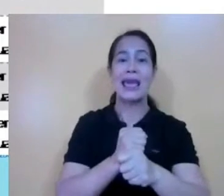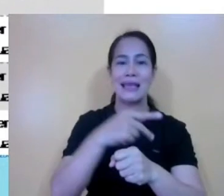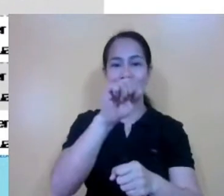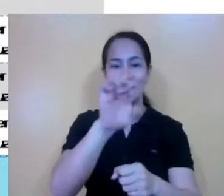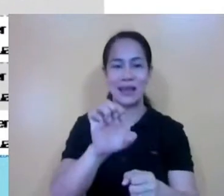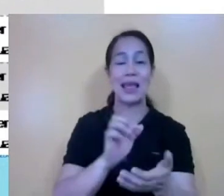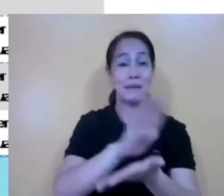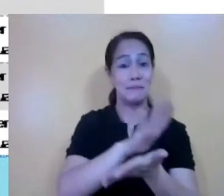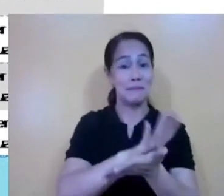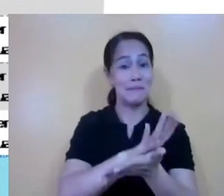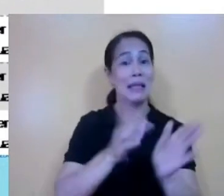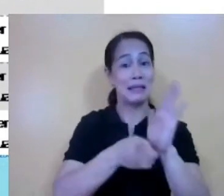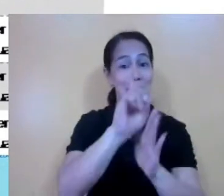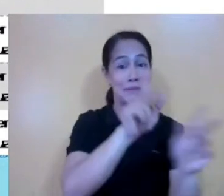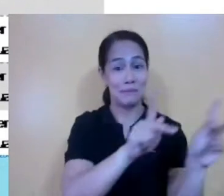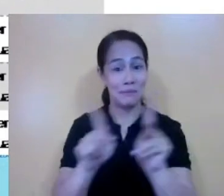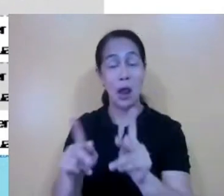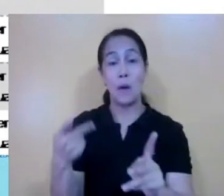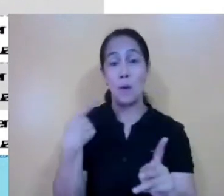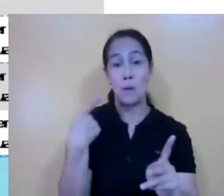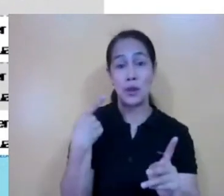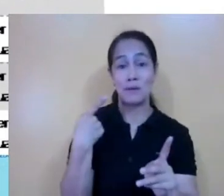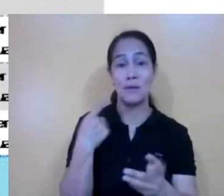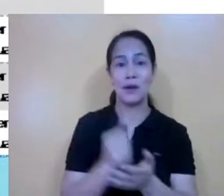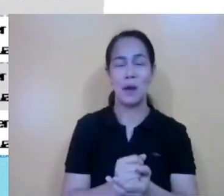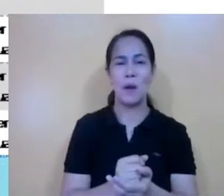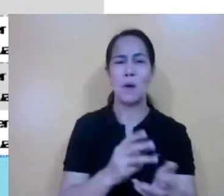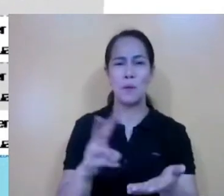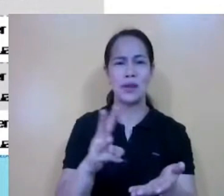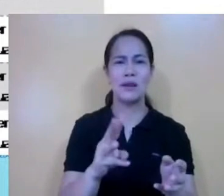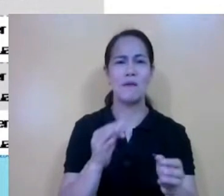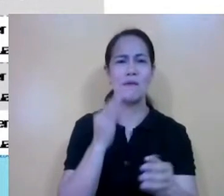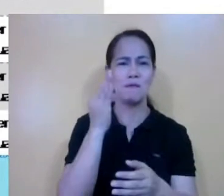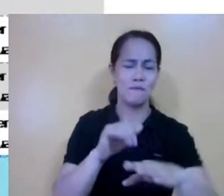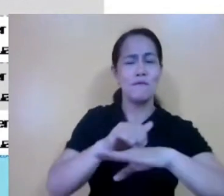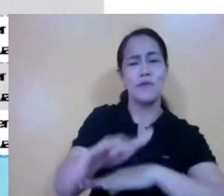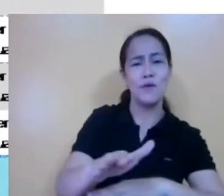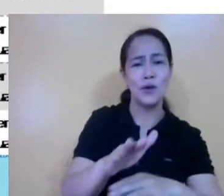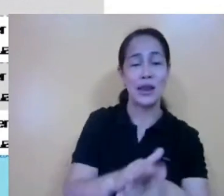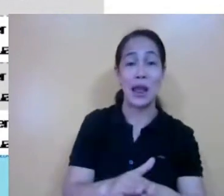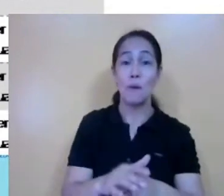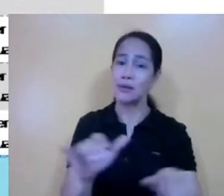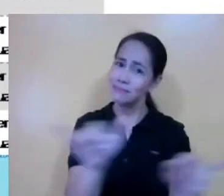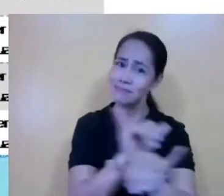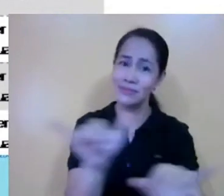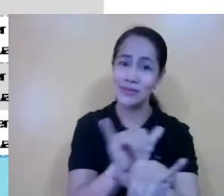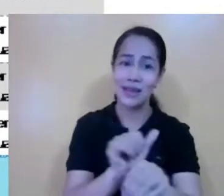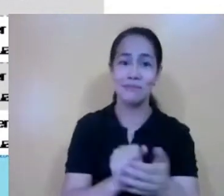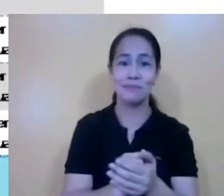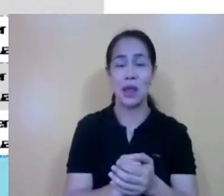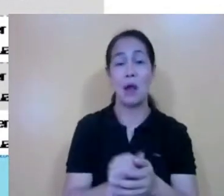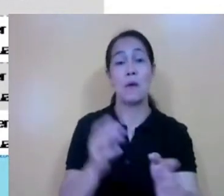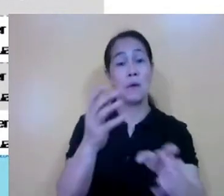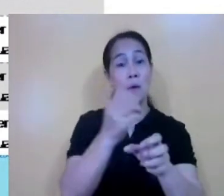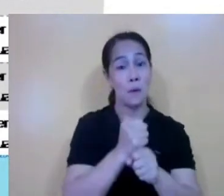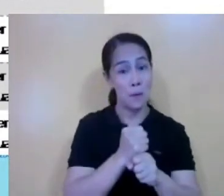development planning, we have there your ways forward development planning. We also retain that it should be conducted a week